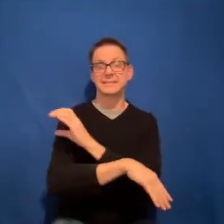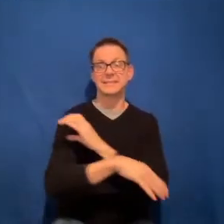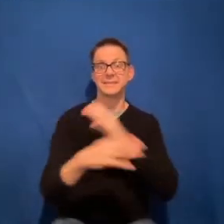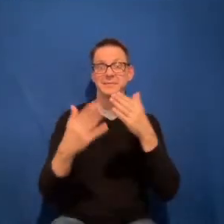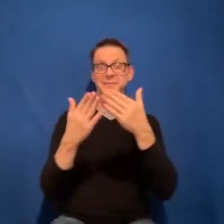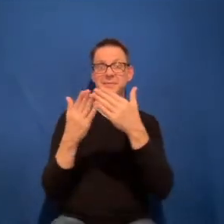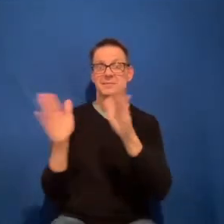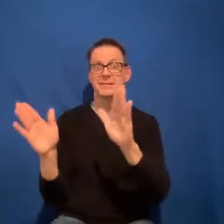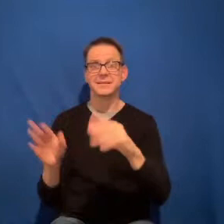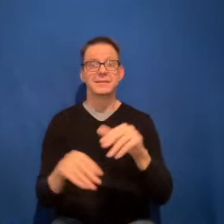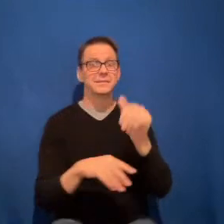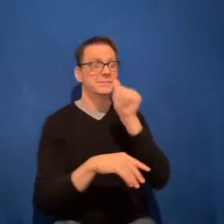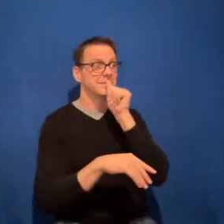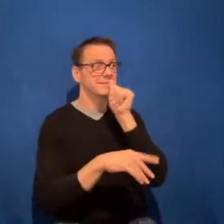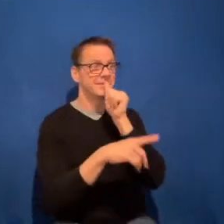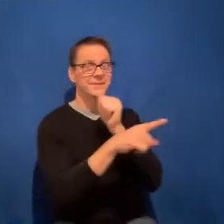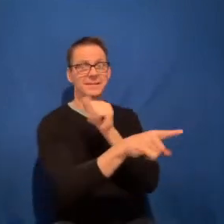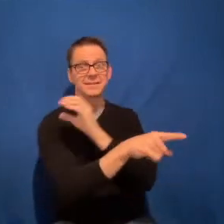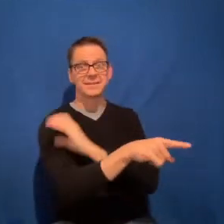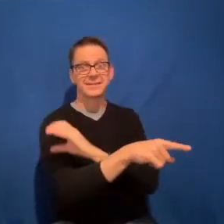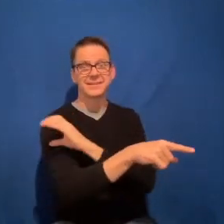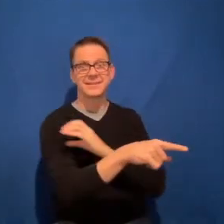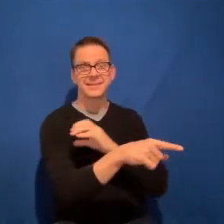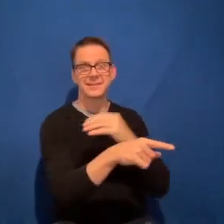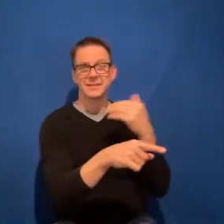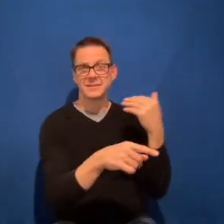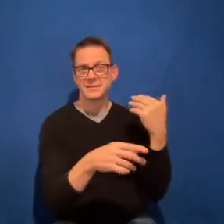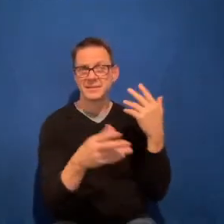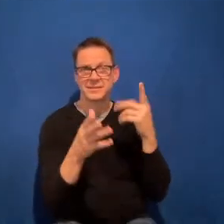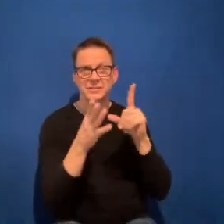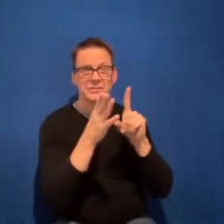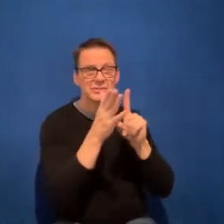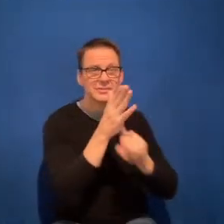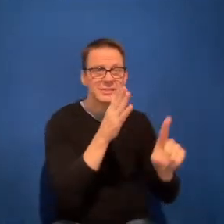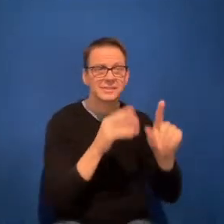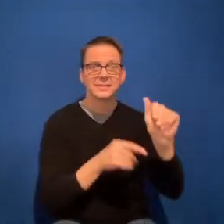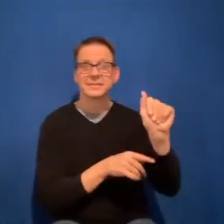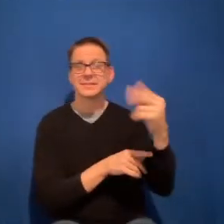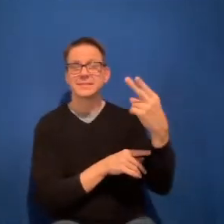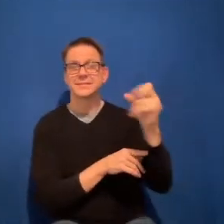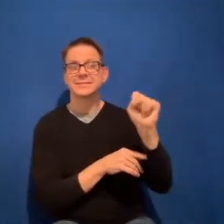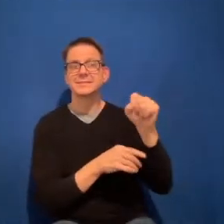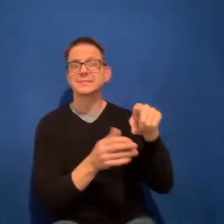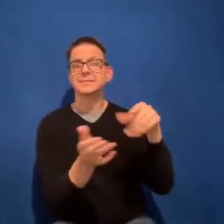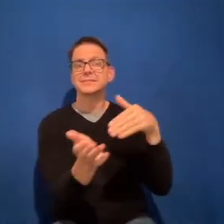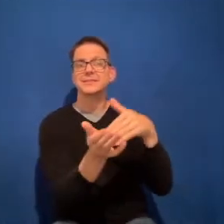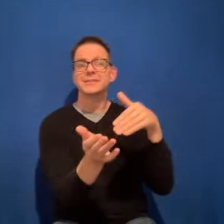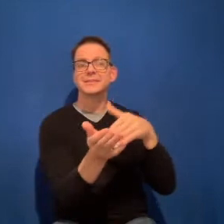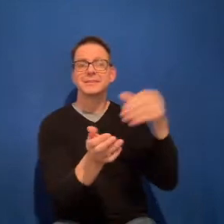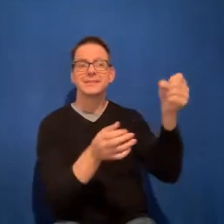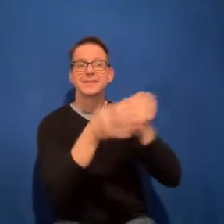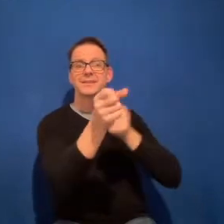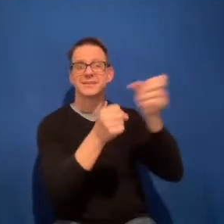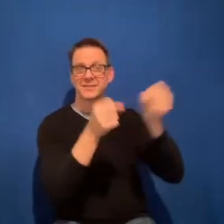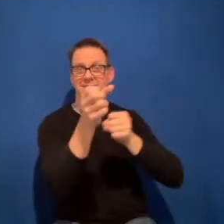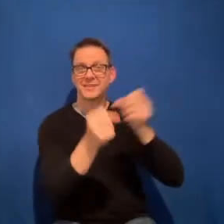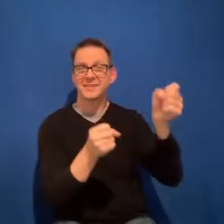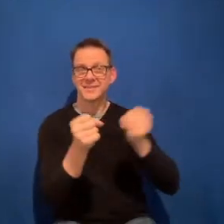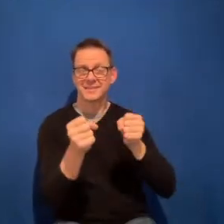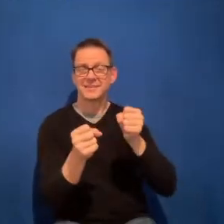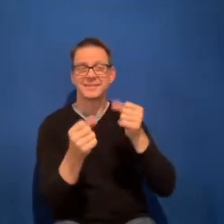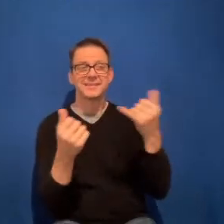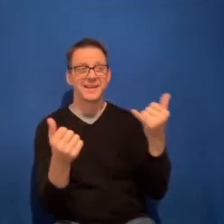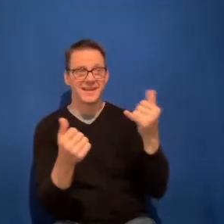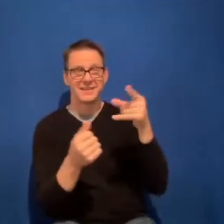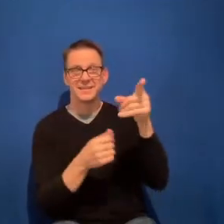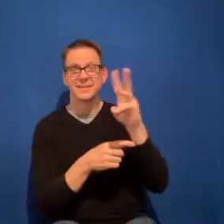in private clinics. I just quickly went on to the AHS doctor hiring website right before we went live today,